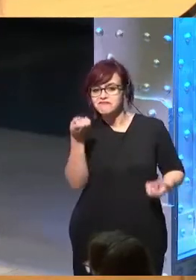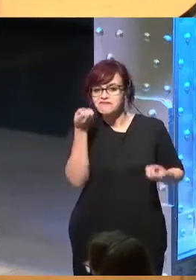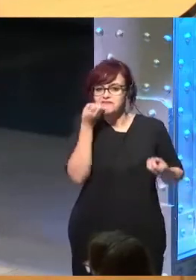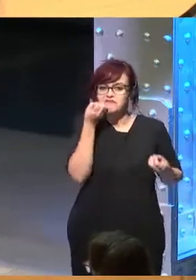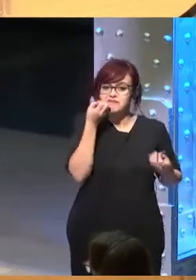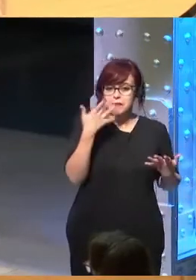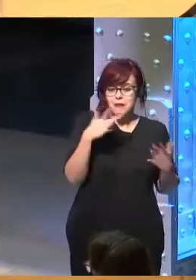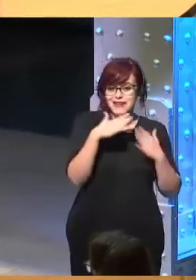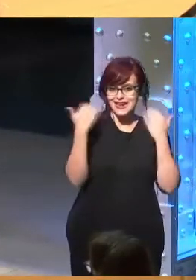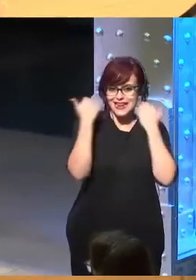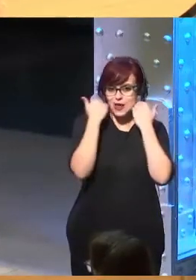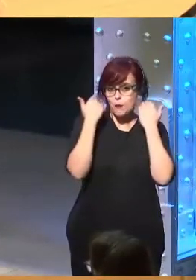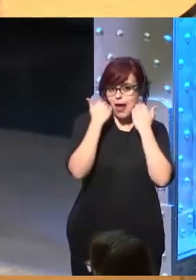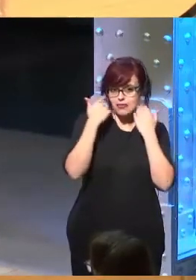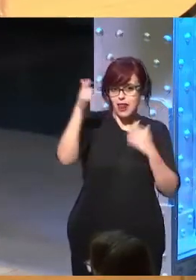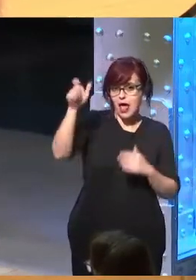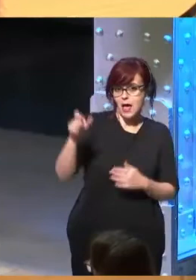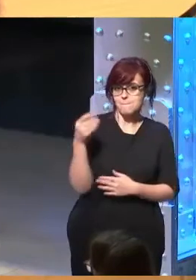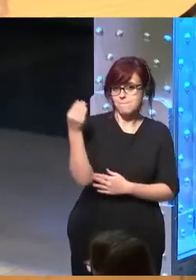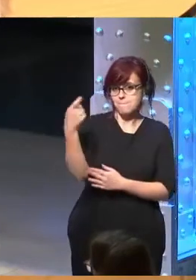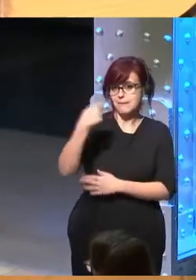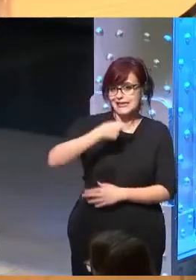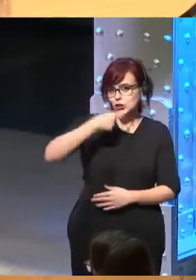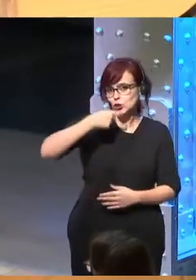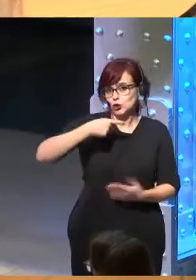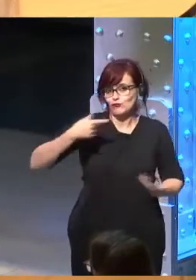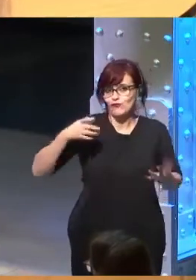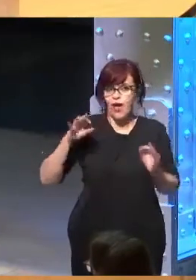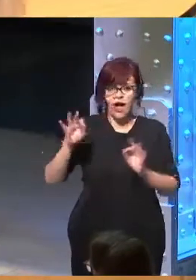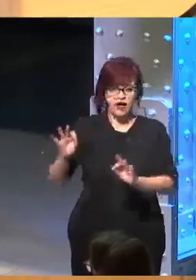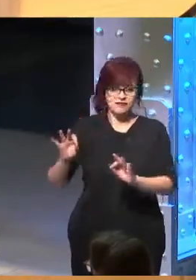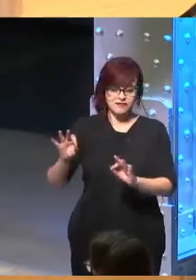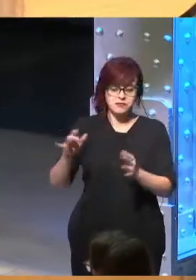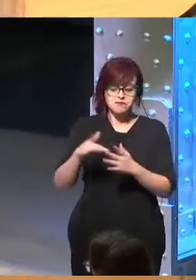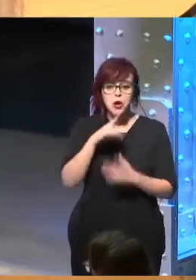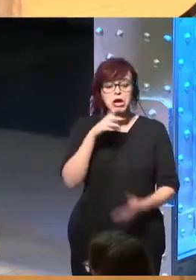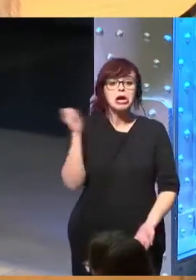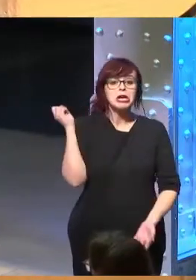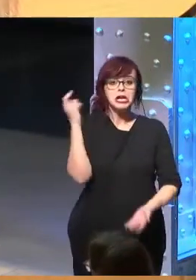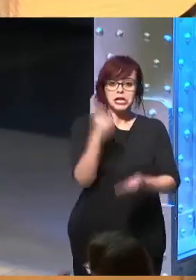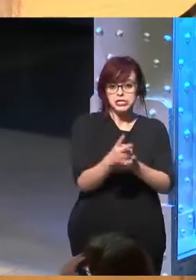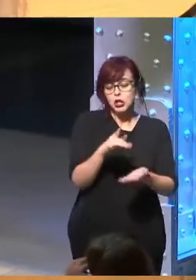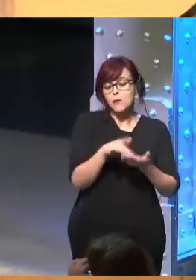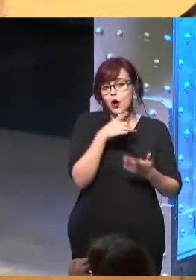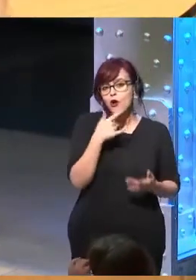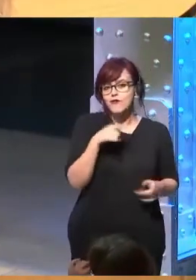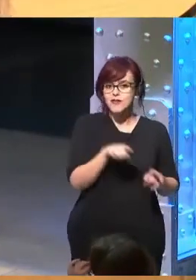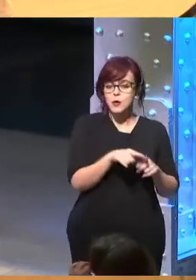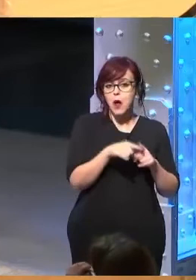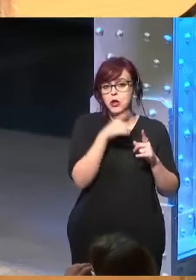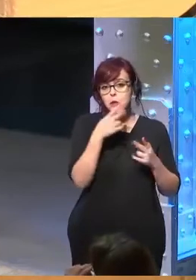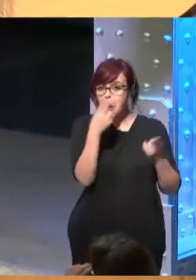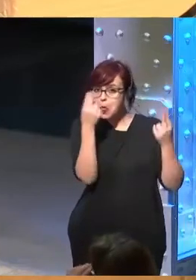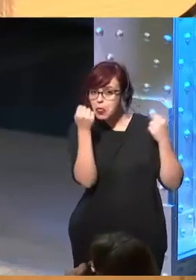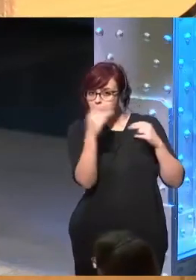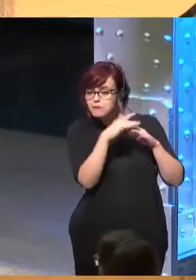a myth, she was there to be subdued, then we are fighting back in making a powerful